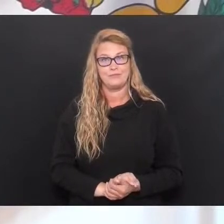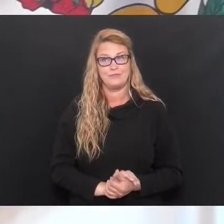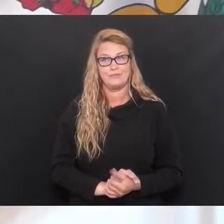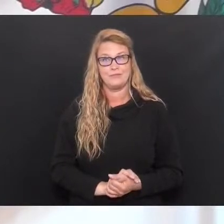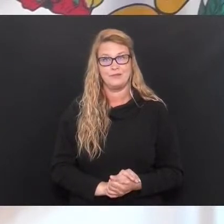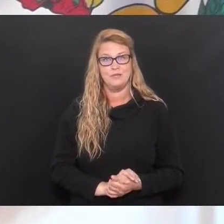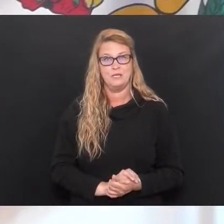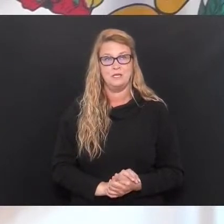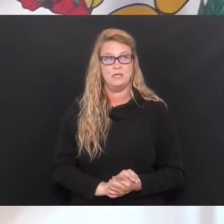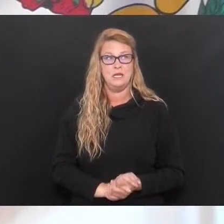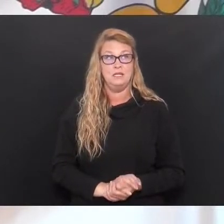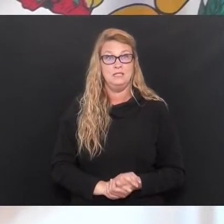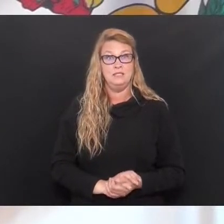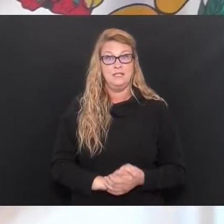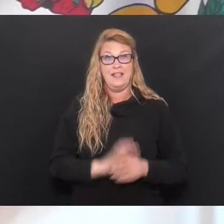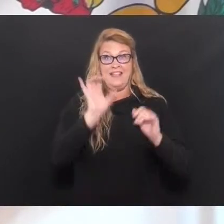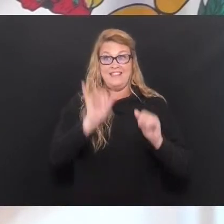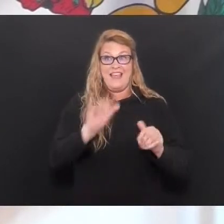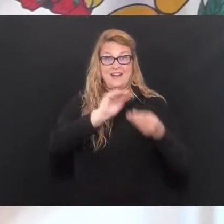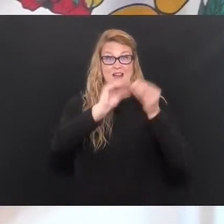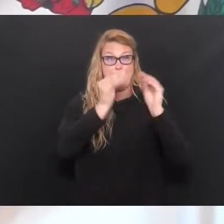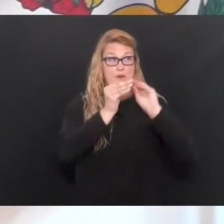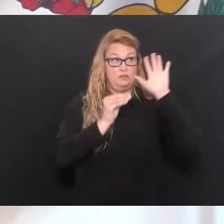we say that